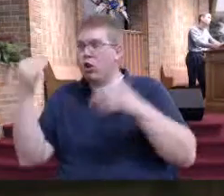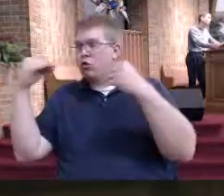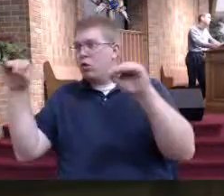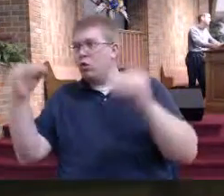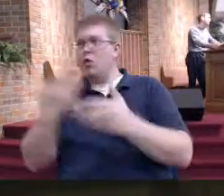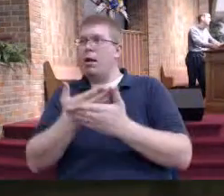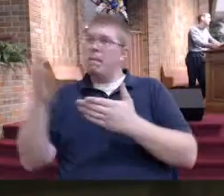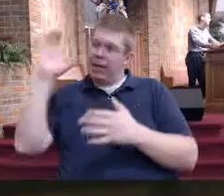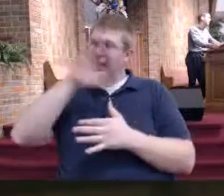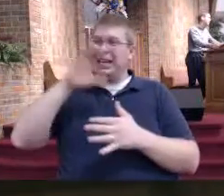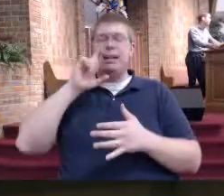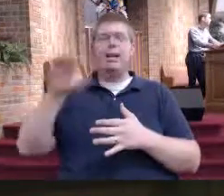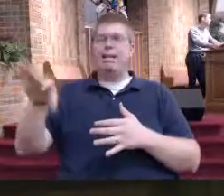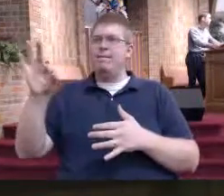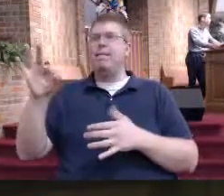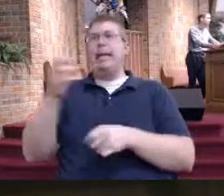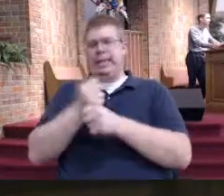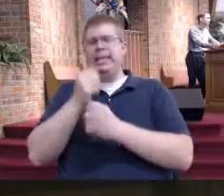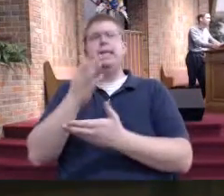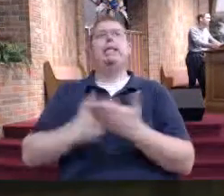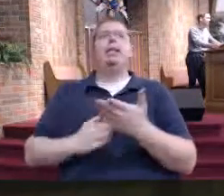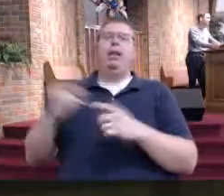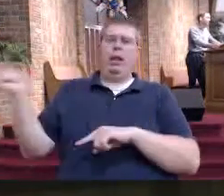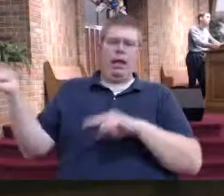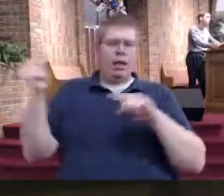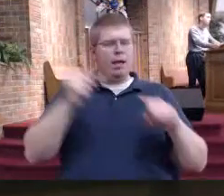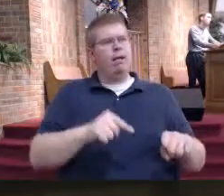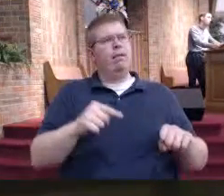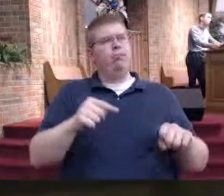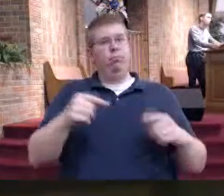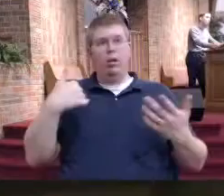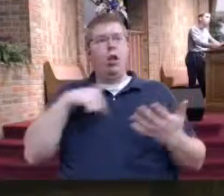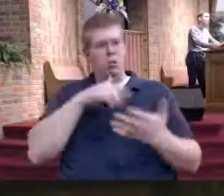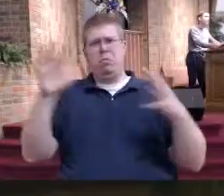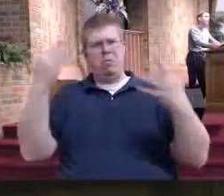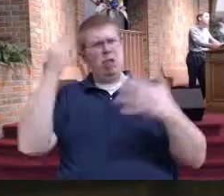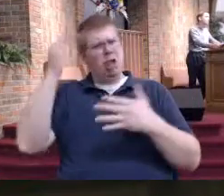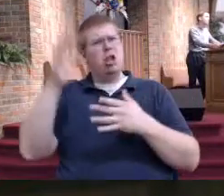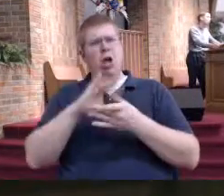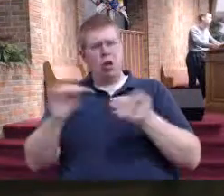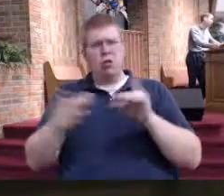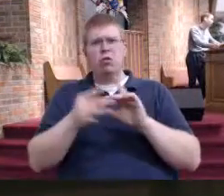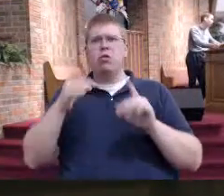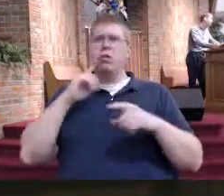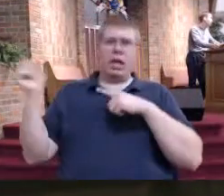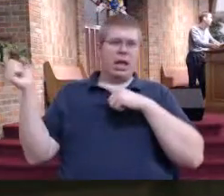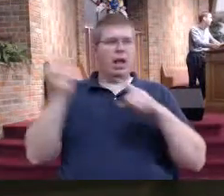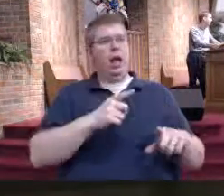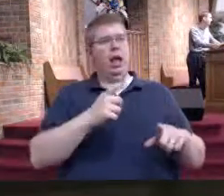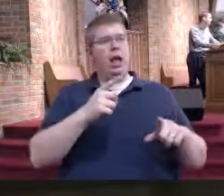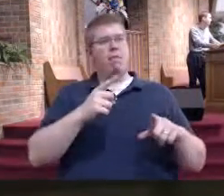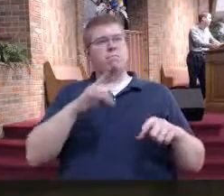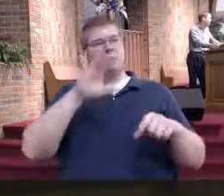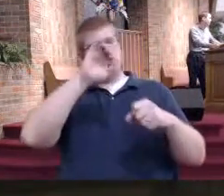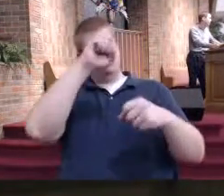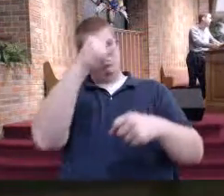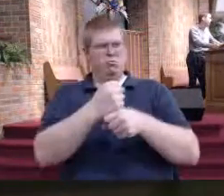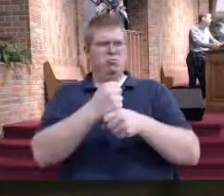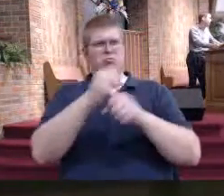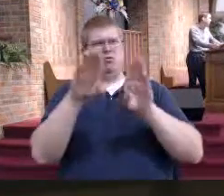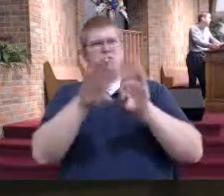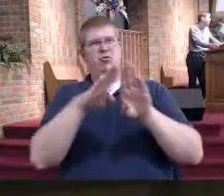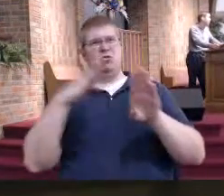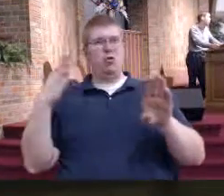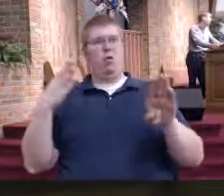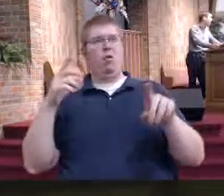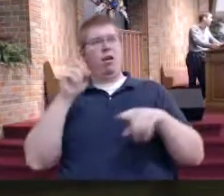search and get some more. And of course, we all know the story. They come back. The doors are shut. They're locked out.